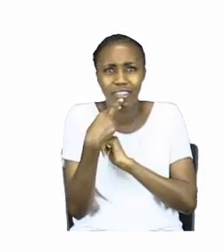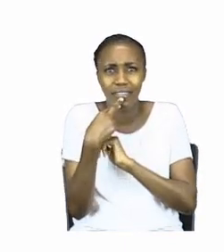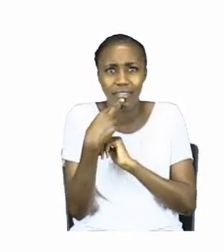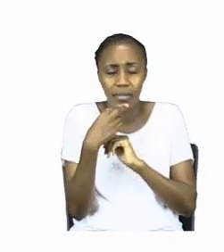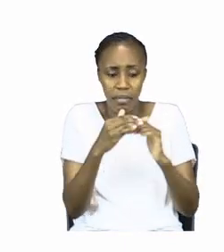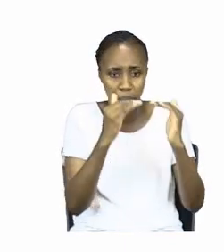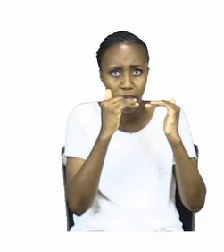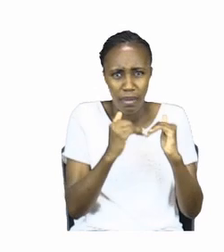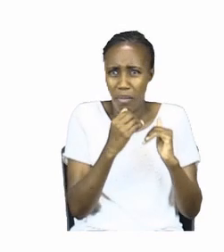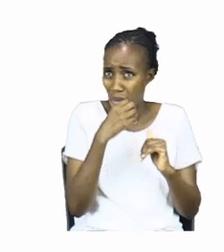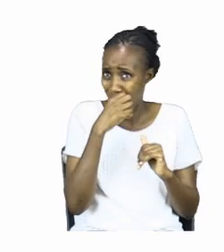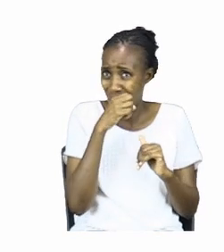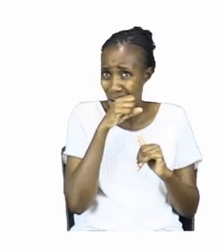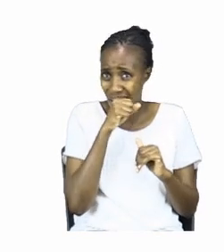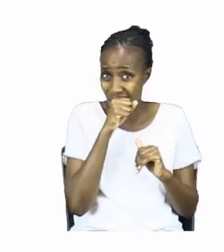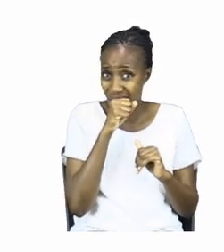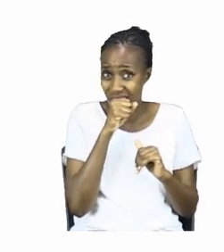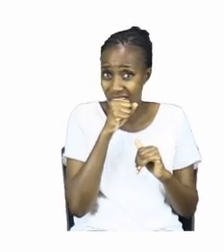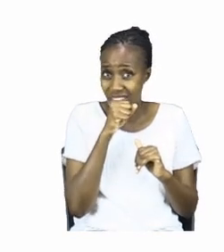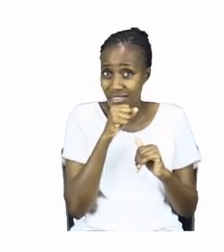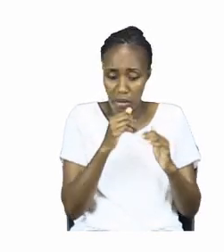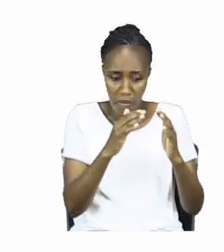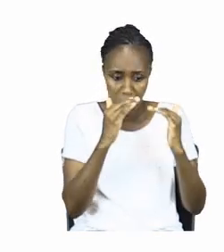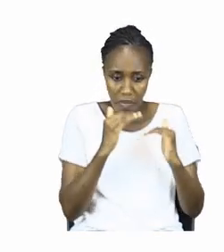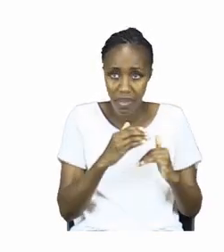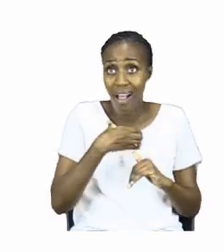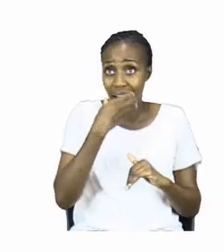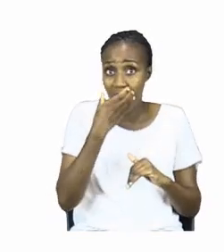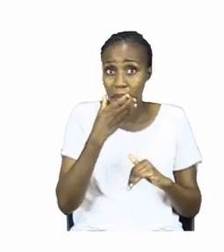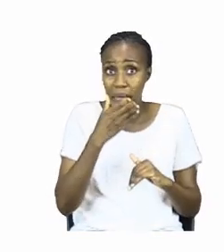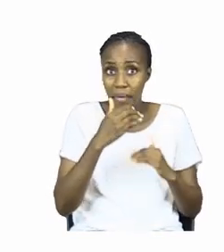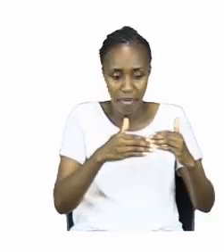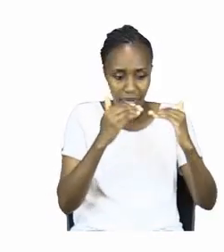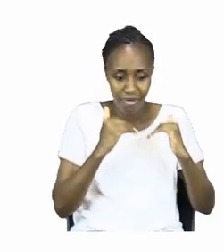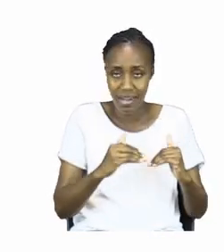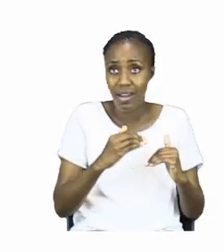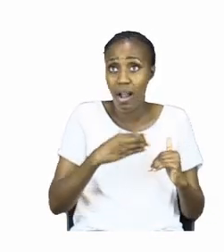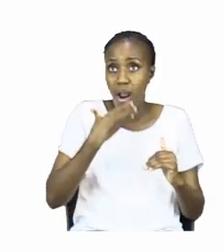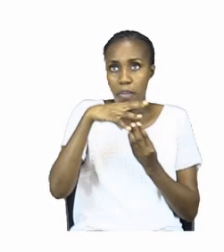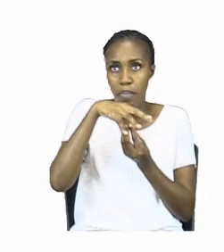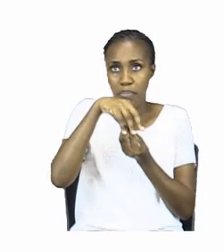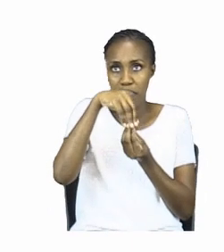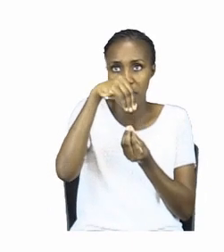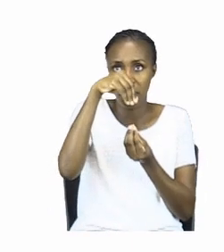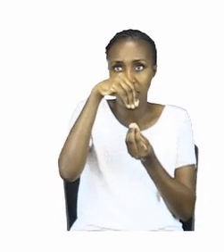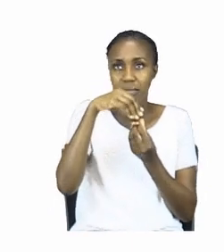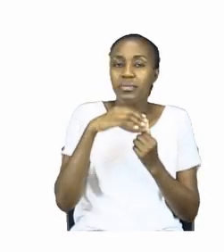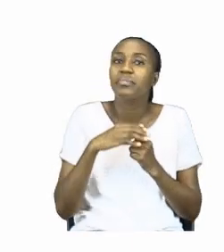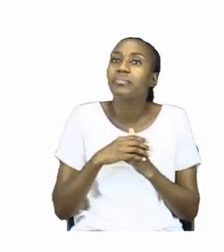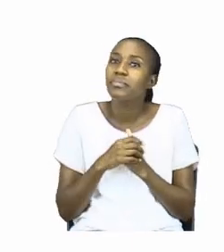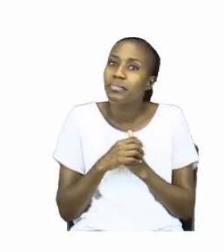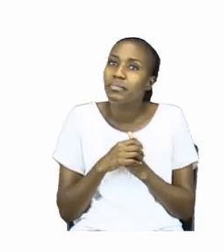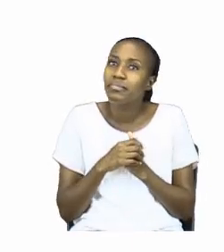looks like an orange. Then we have an apple and also a pear.